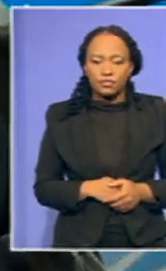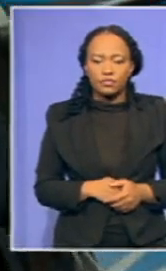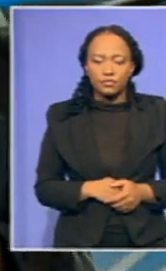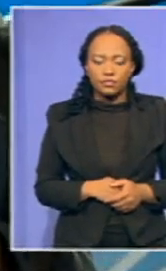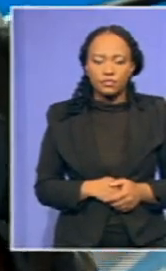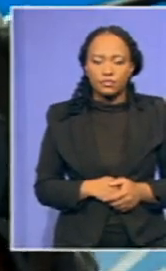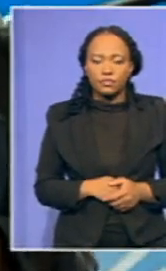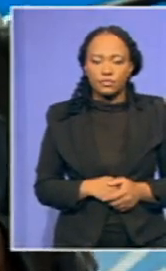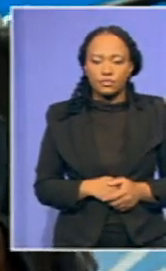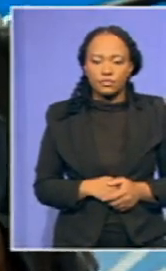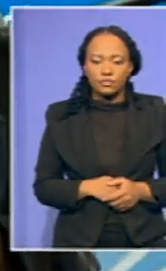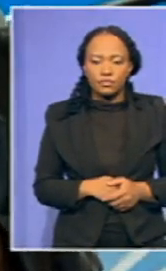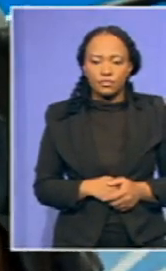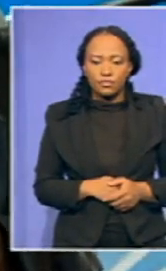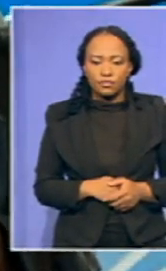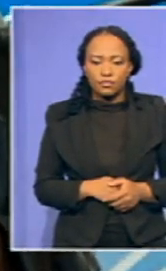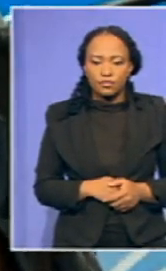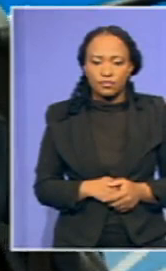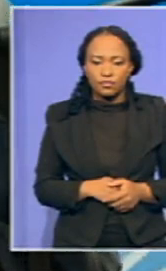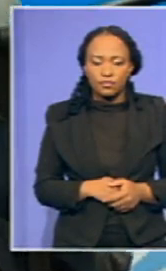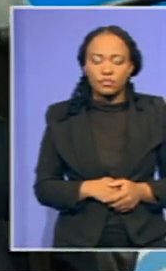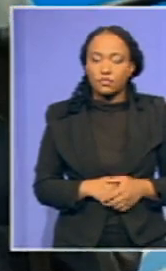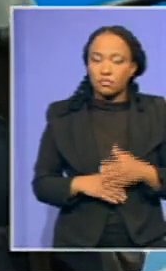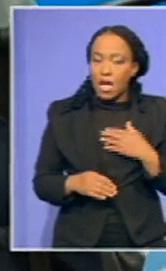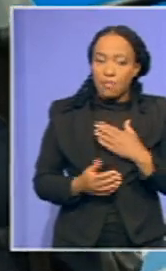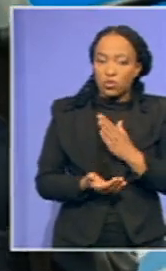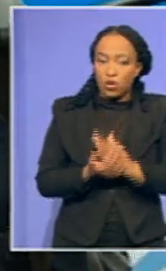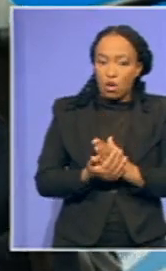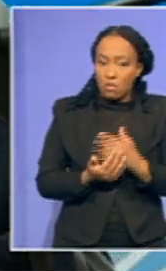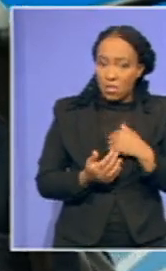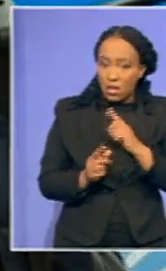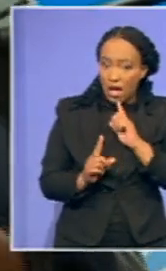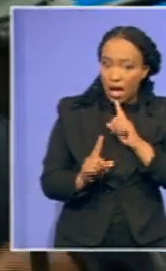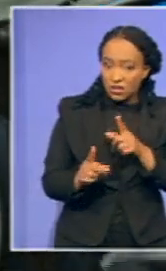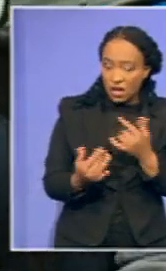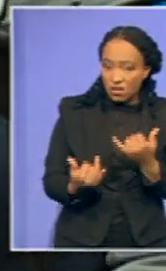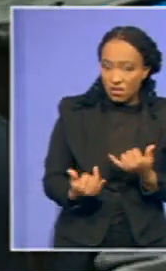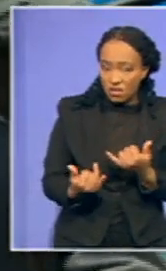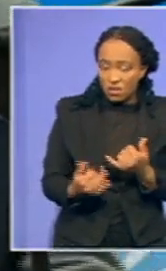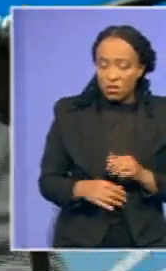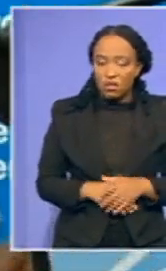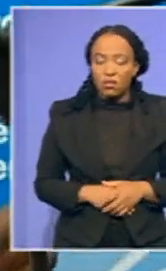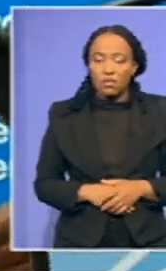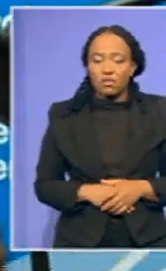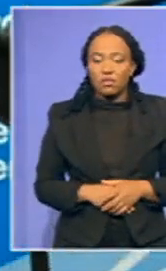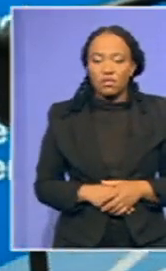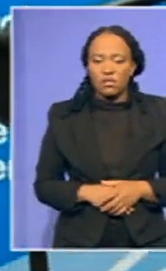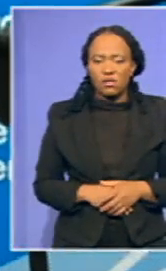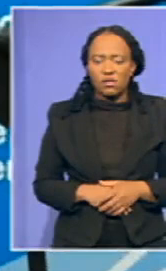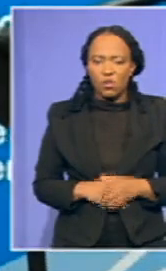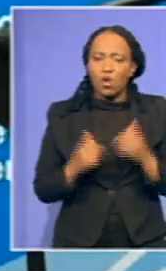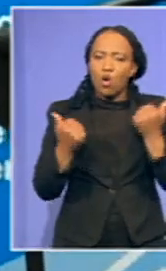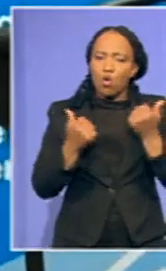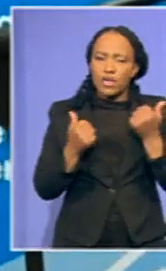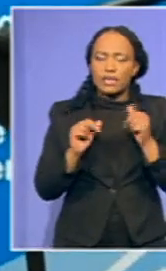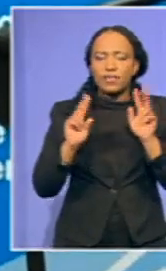Thank you, Shemi. I'm not sure if I'm going to take more. I can answer this. In fact, I would suggest the answer now, because there's quite a few. I think there's about 4 issues altogether.